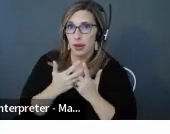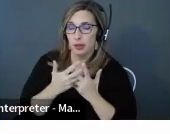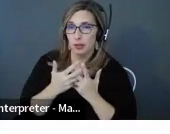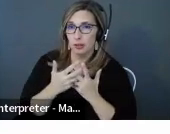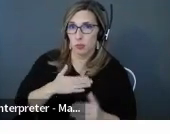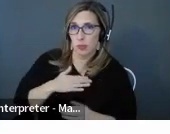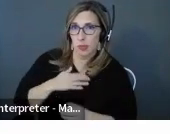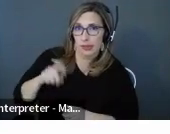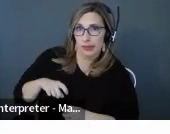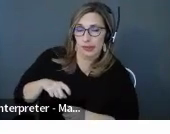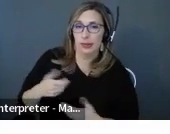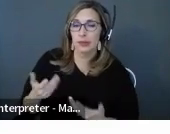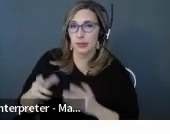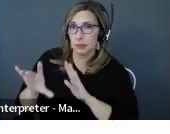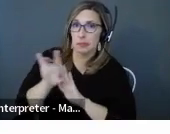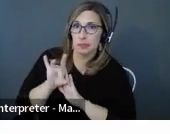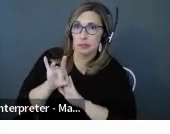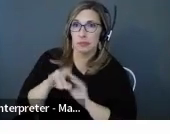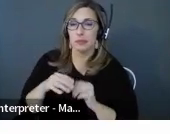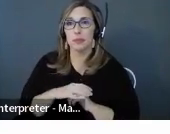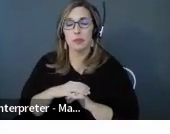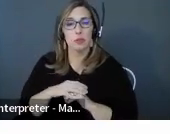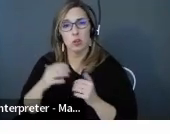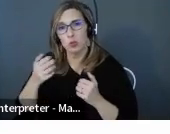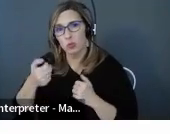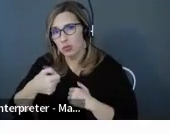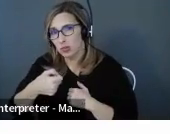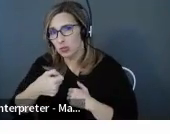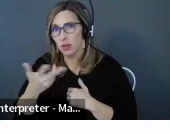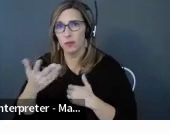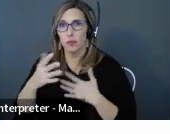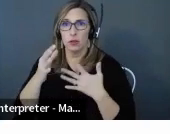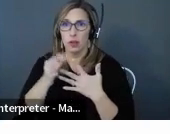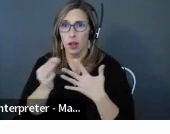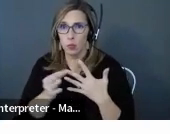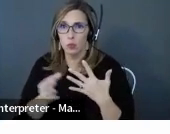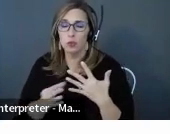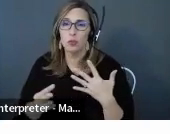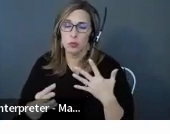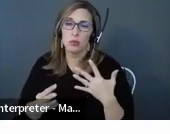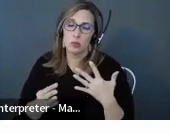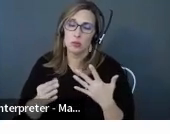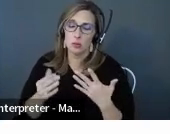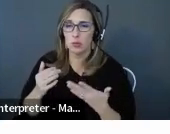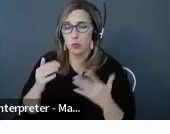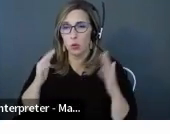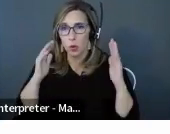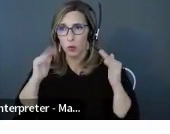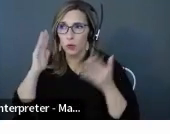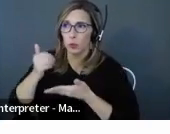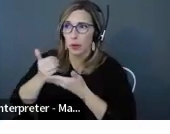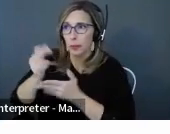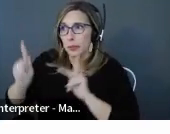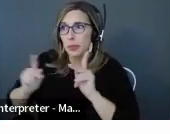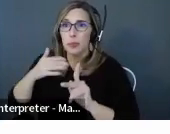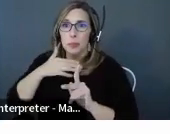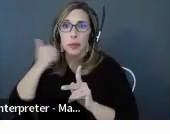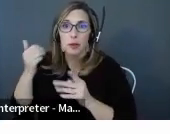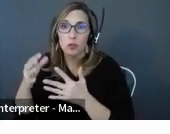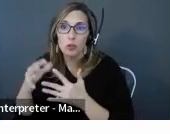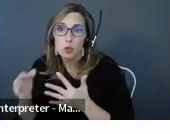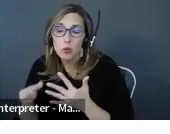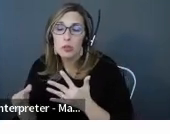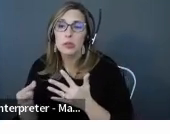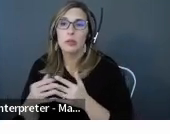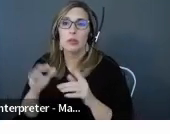best. So this multitude of options will give people better choice, and especially